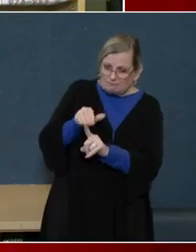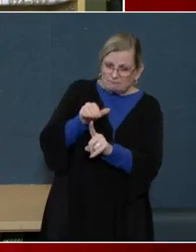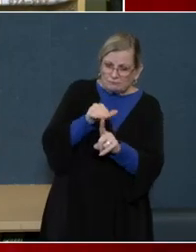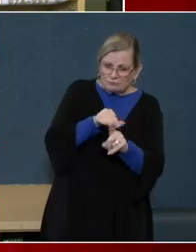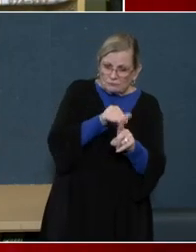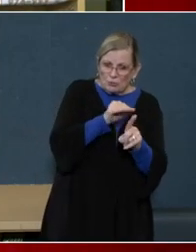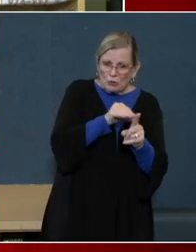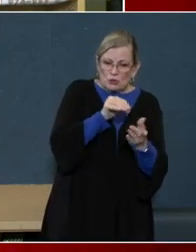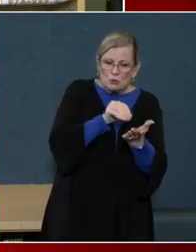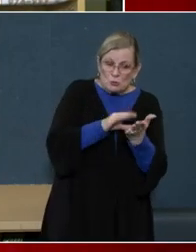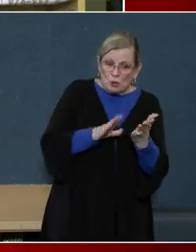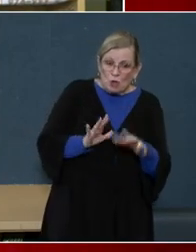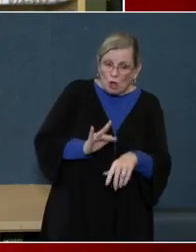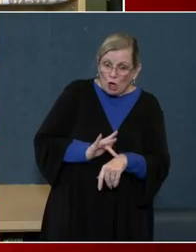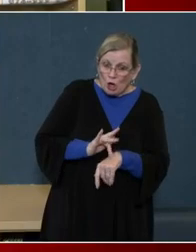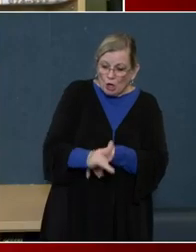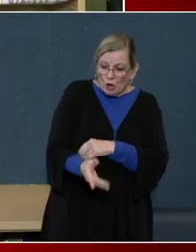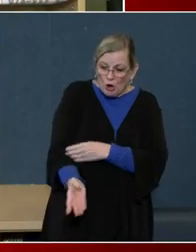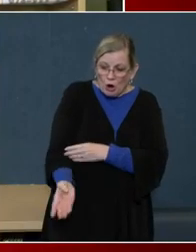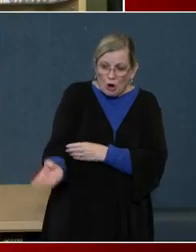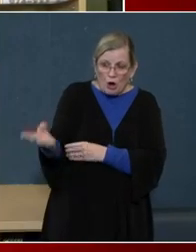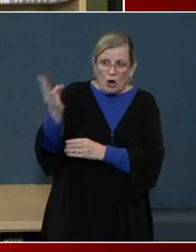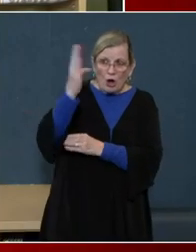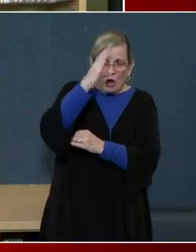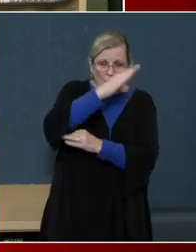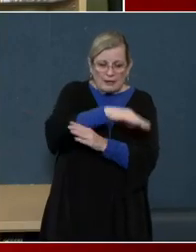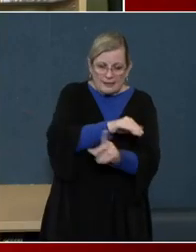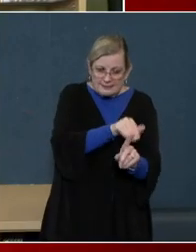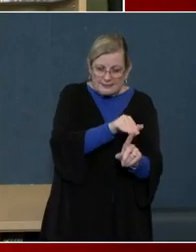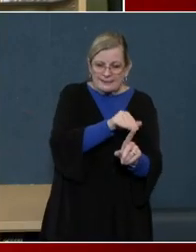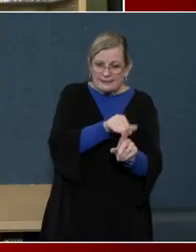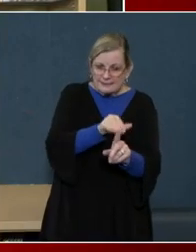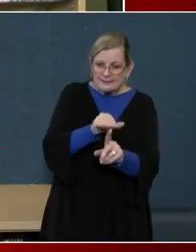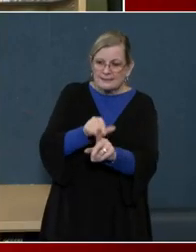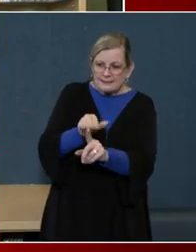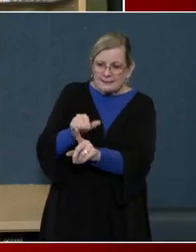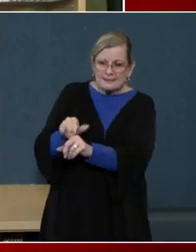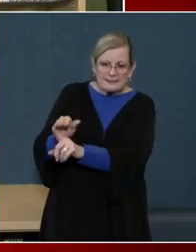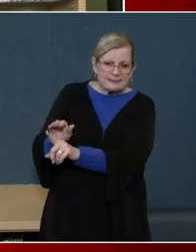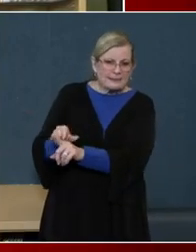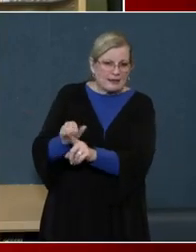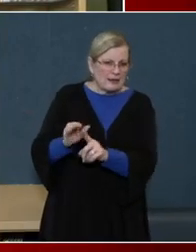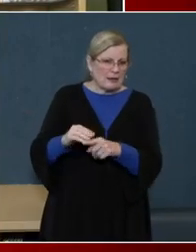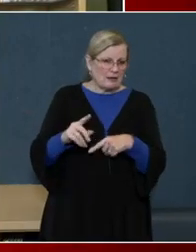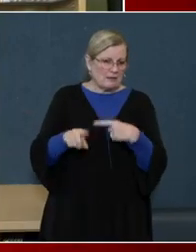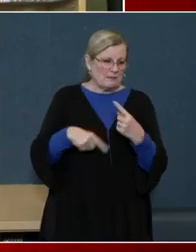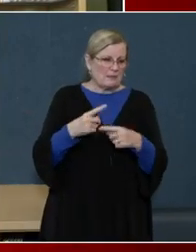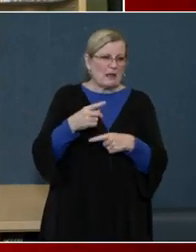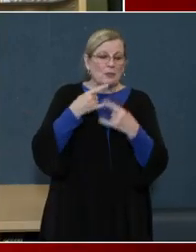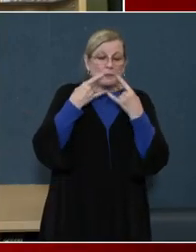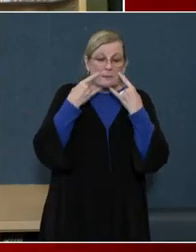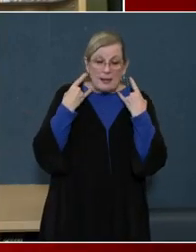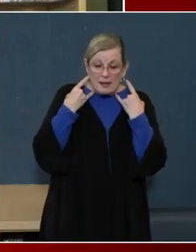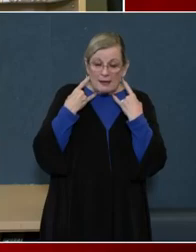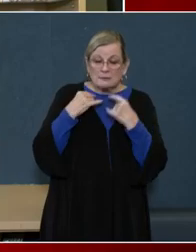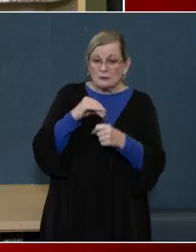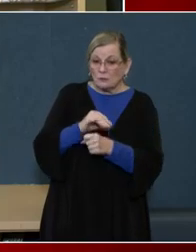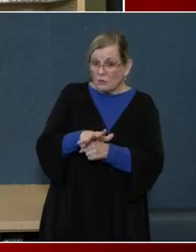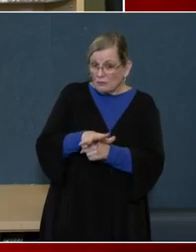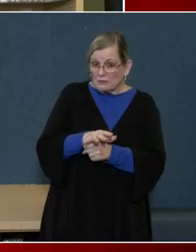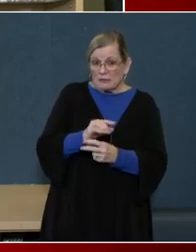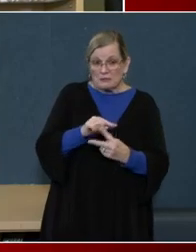the day ensure that there are, again, reminders for students about their masks. We haven't